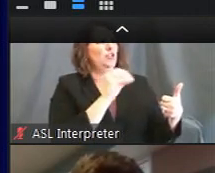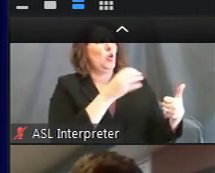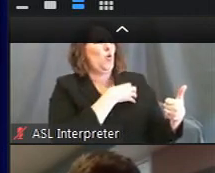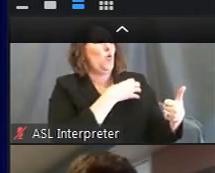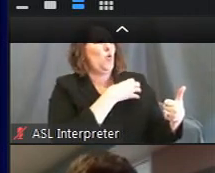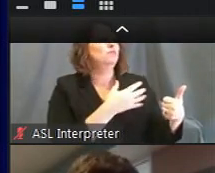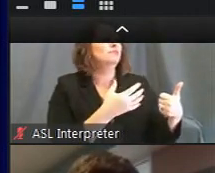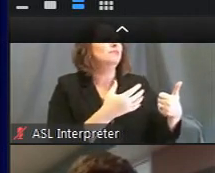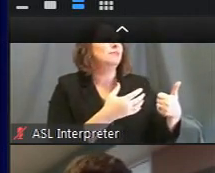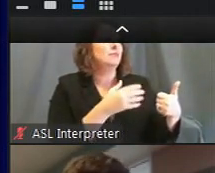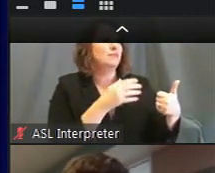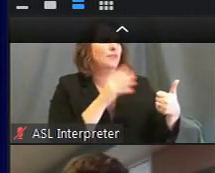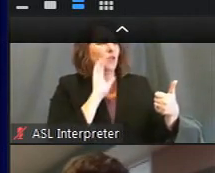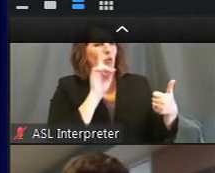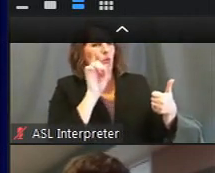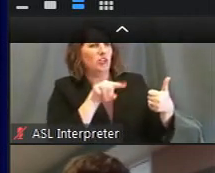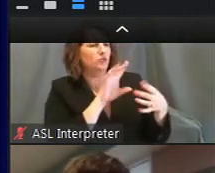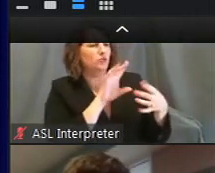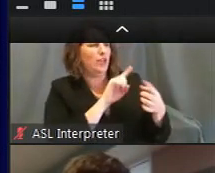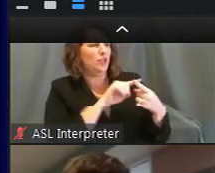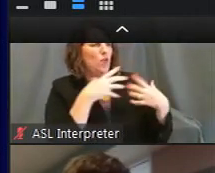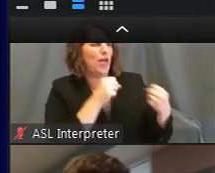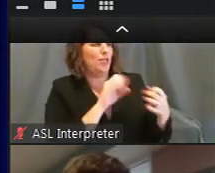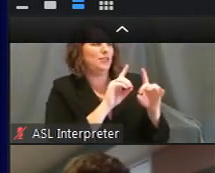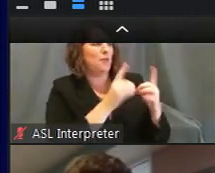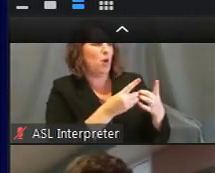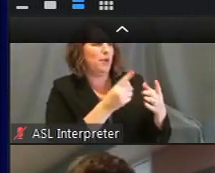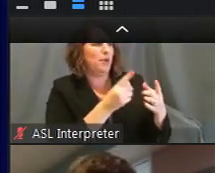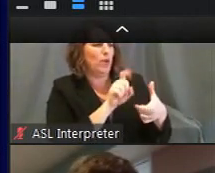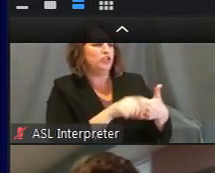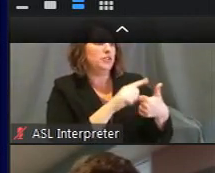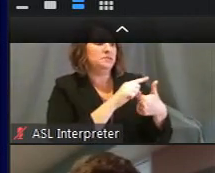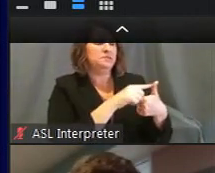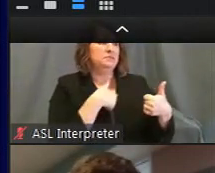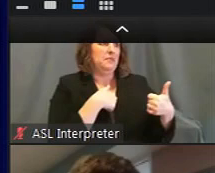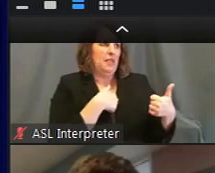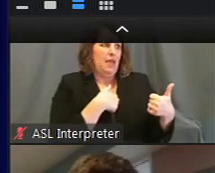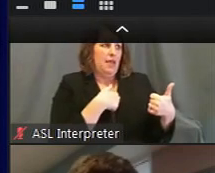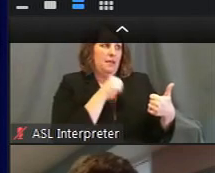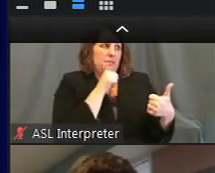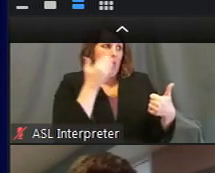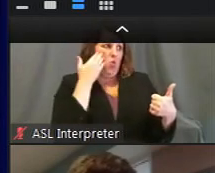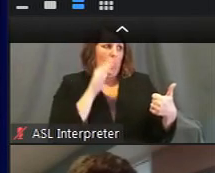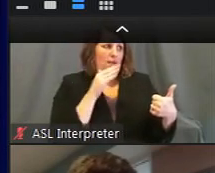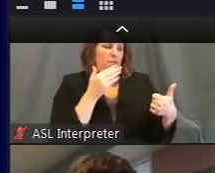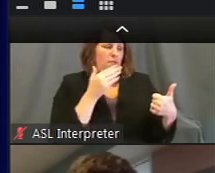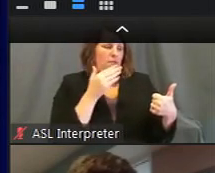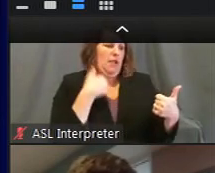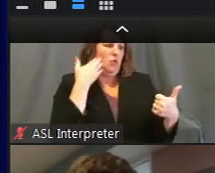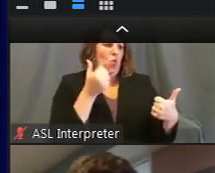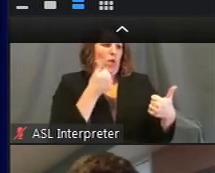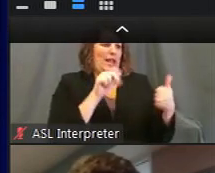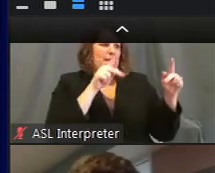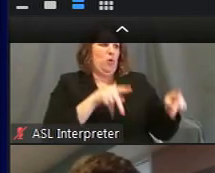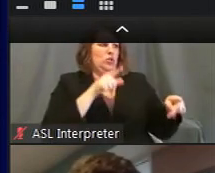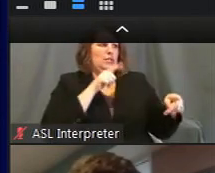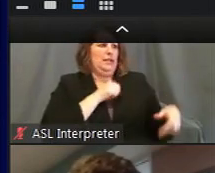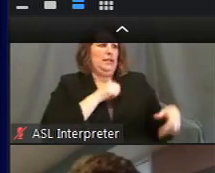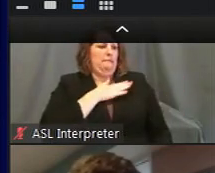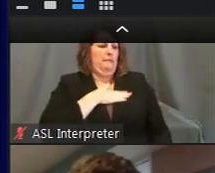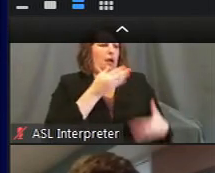department. I'm not aware of anybody in my space, if you will, in the mayor's